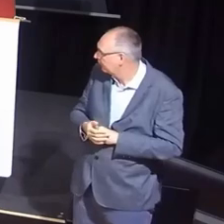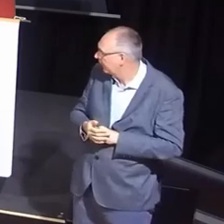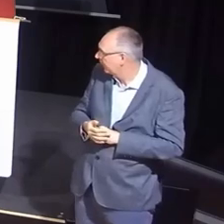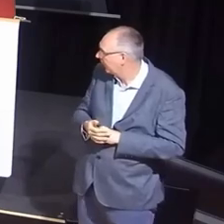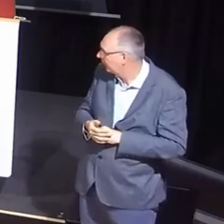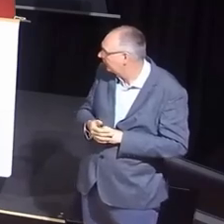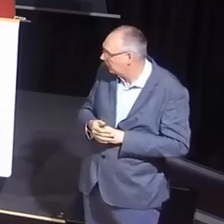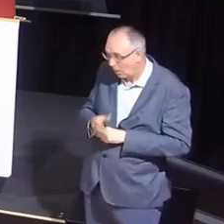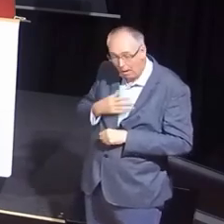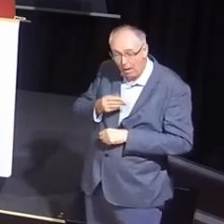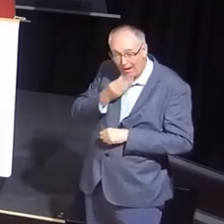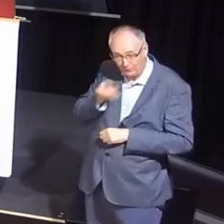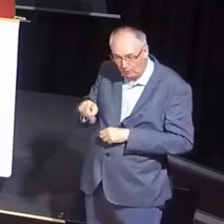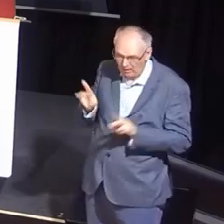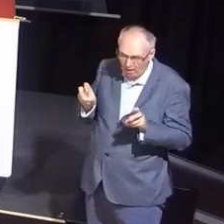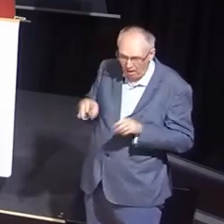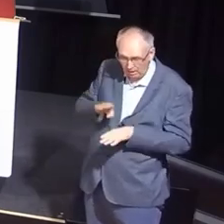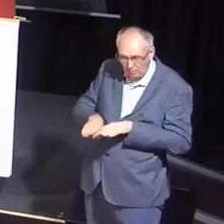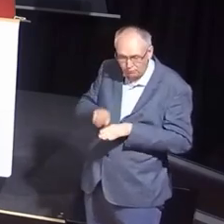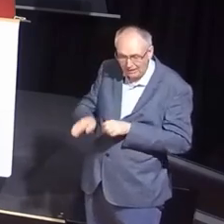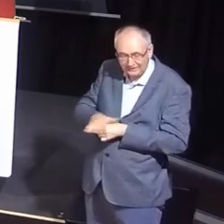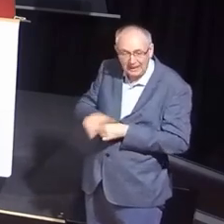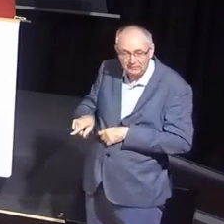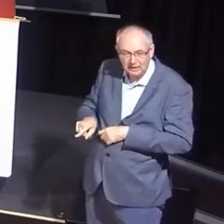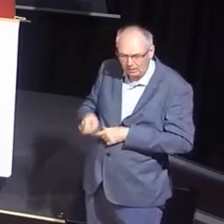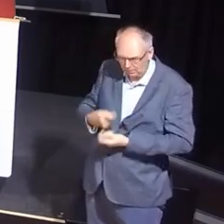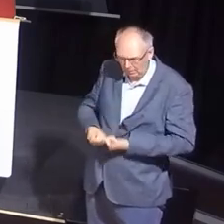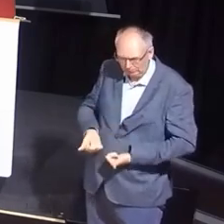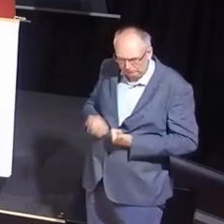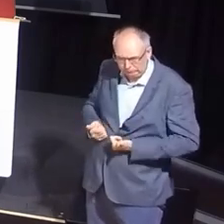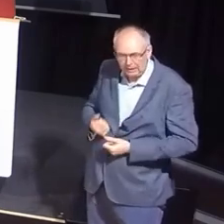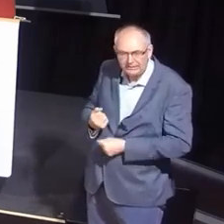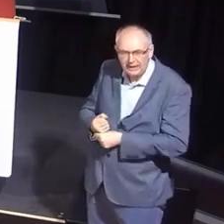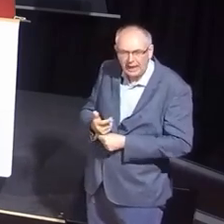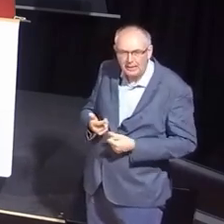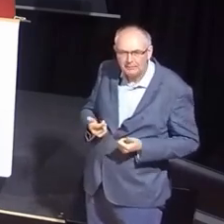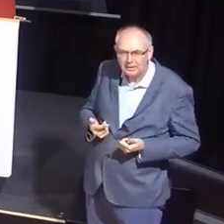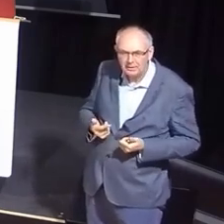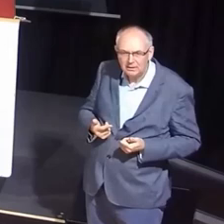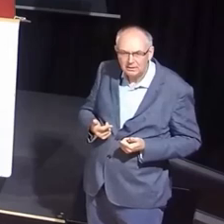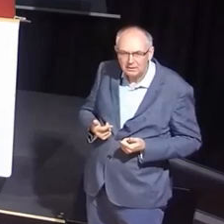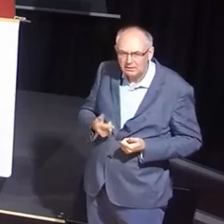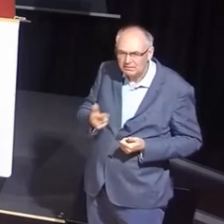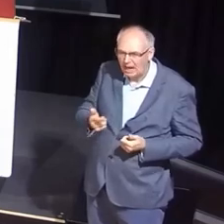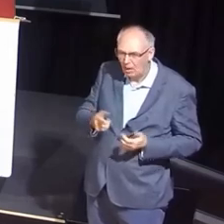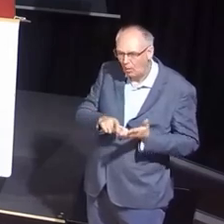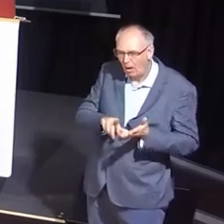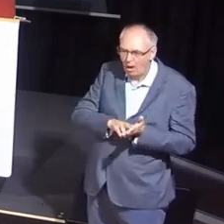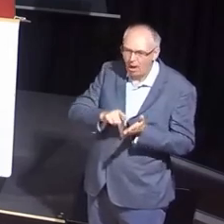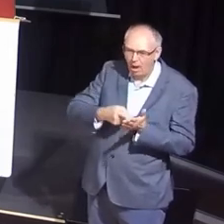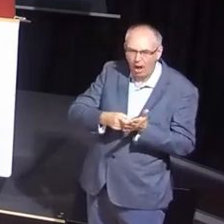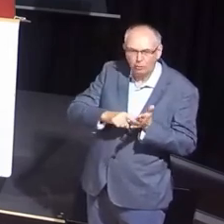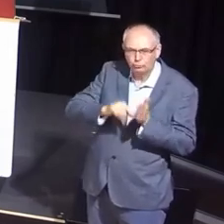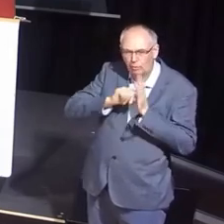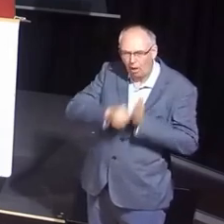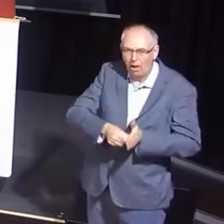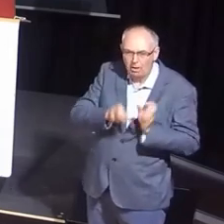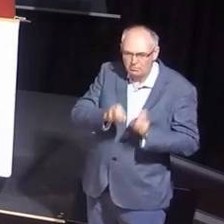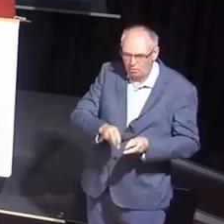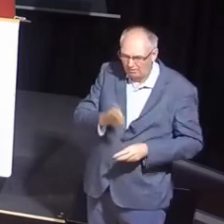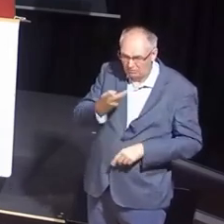I use them as practice areas, and I got really freaking good at the game, and now I've completed it on ultra hard mode, like, 4 times.